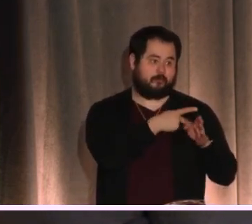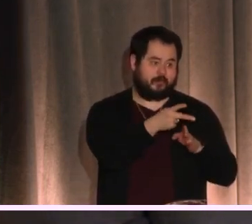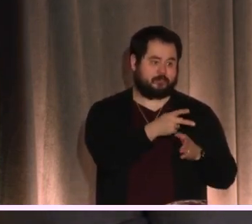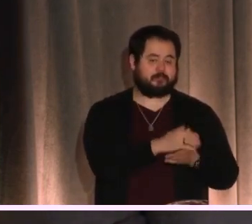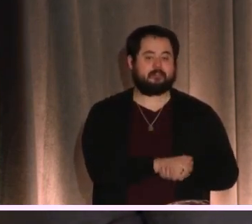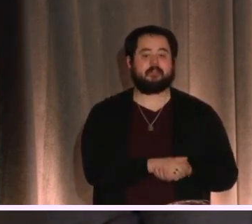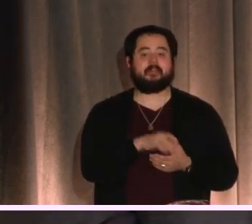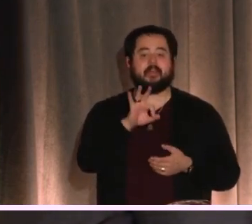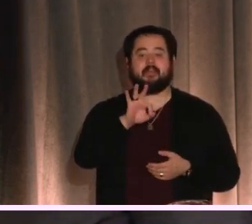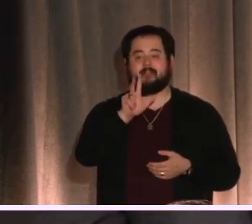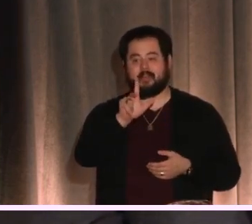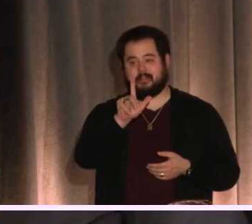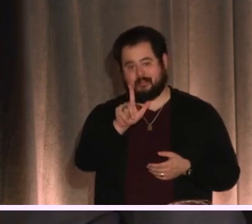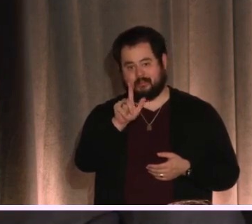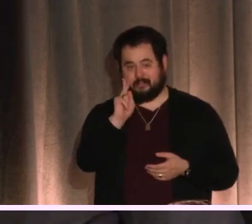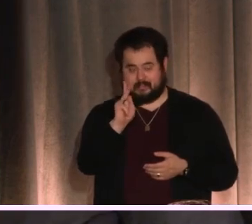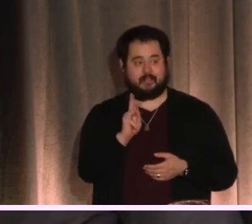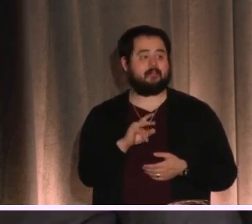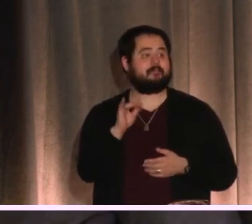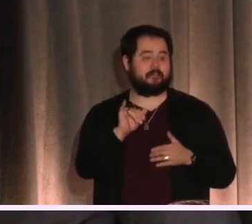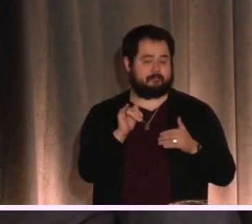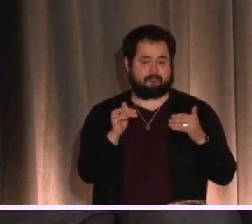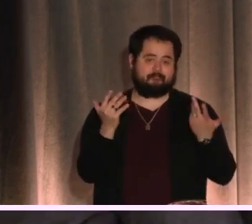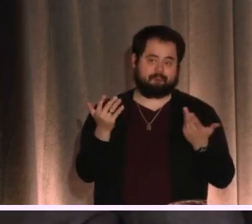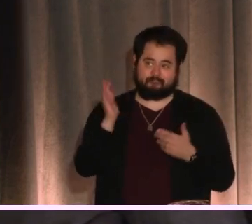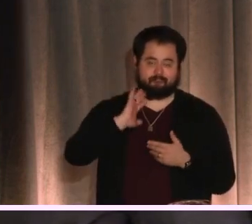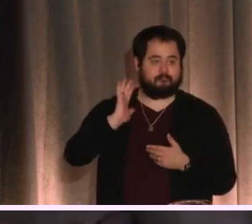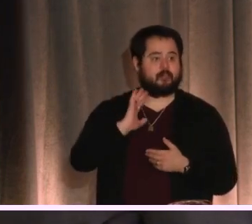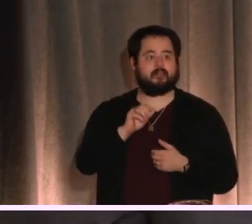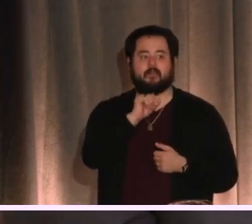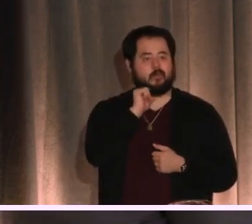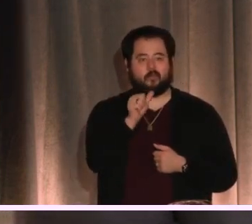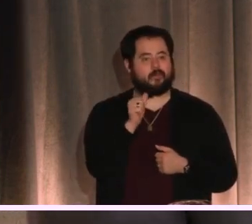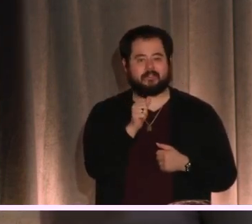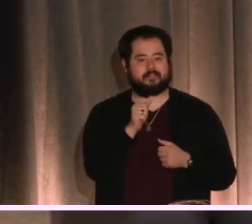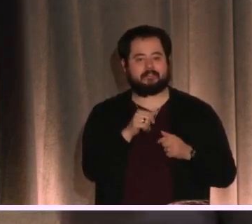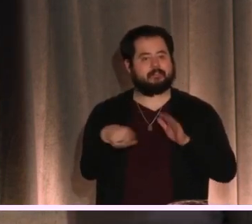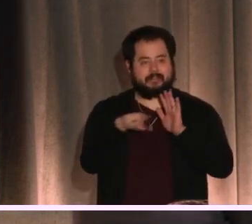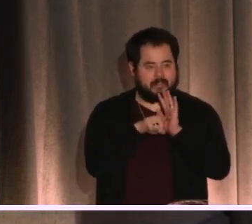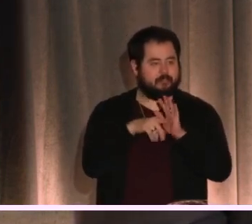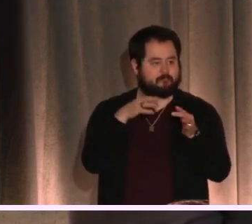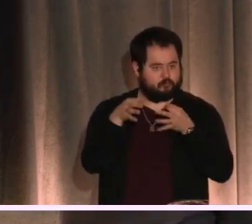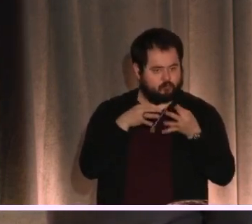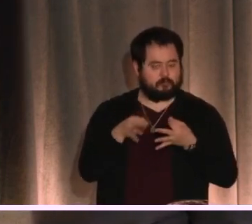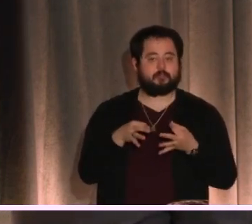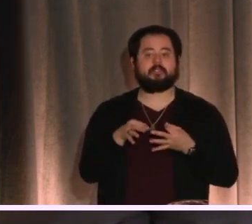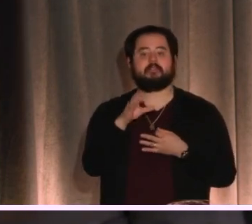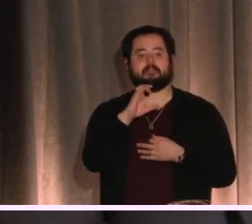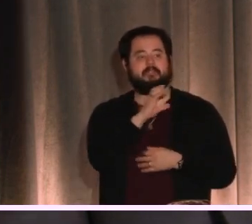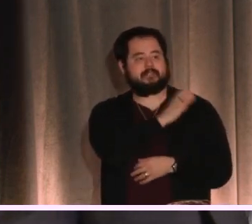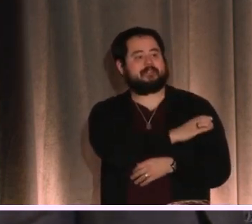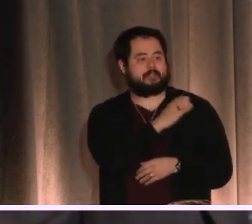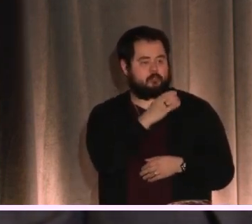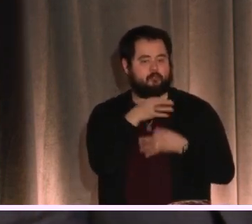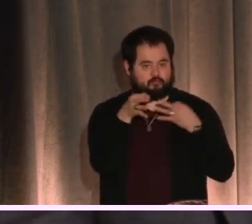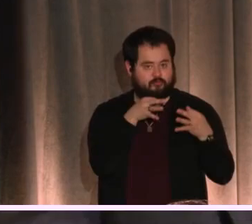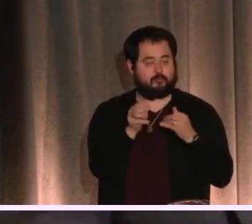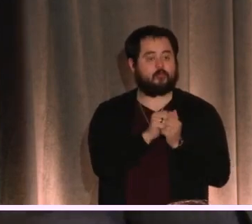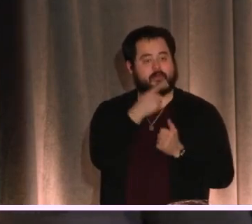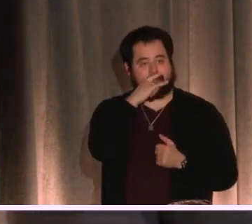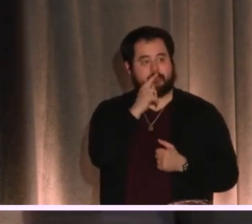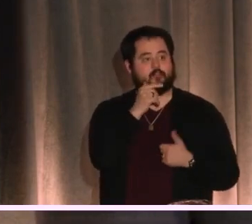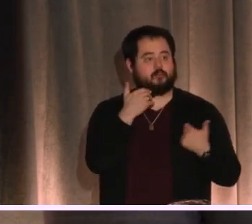Now, FLKs, in all fairness, was not a derogatory description. It was a clinical description of kids with